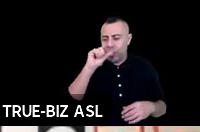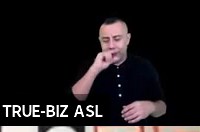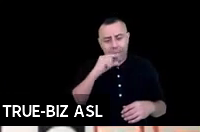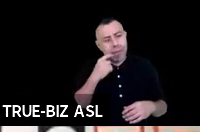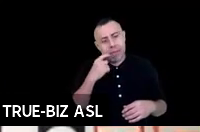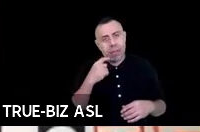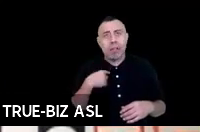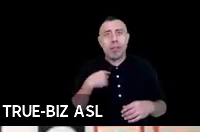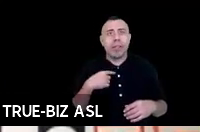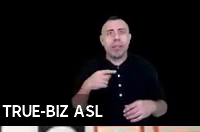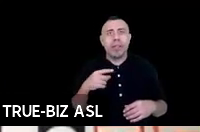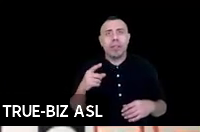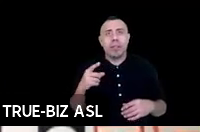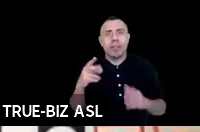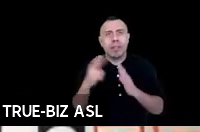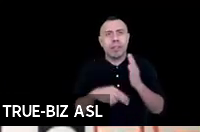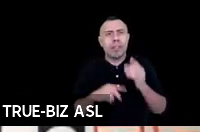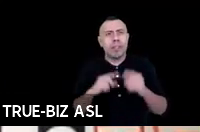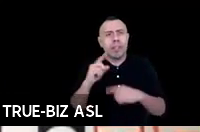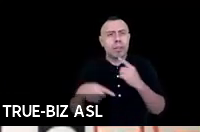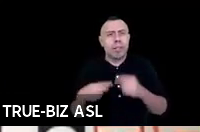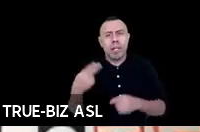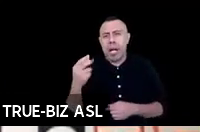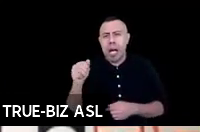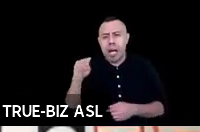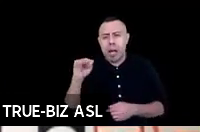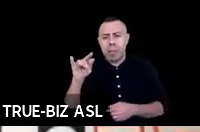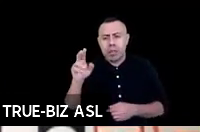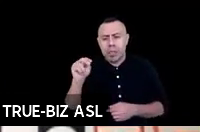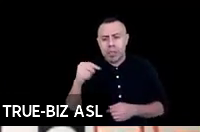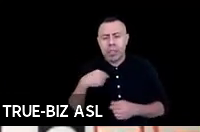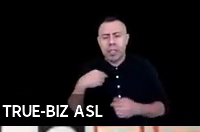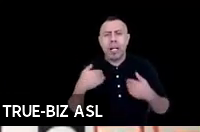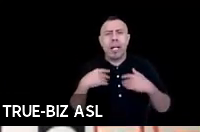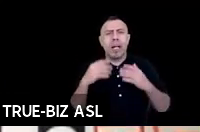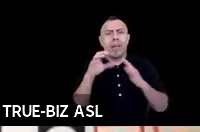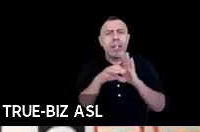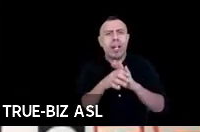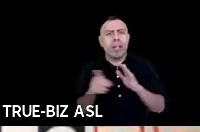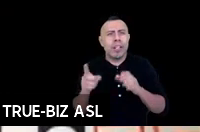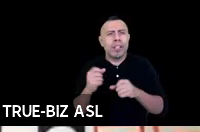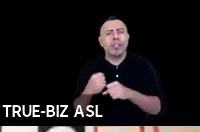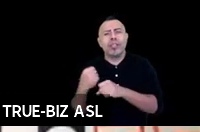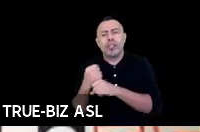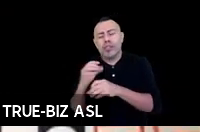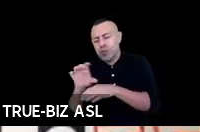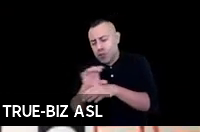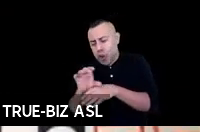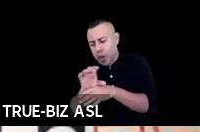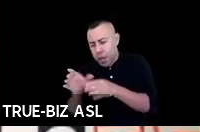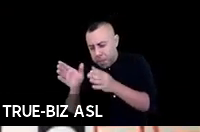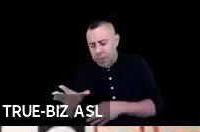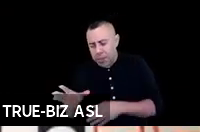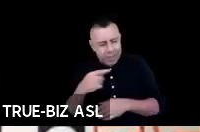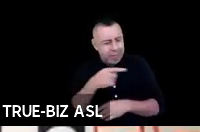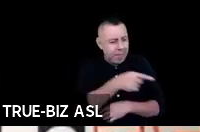friendly mythographer. They're all about mythology. And there was the chocolate getter. There was the, you know, and so they all have these very specific focus.